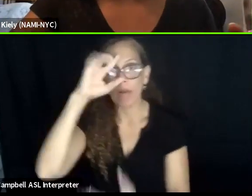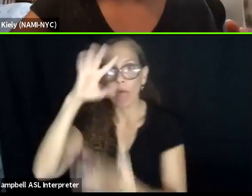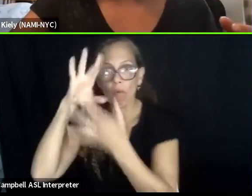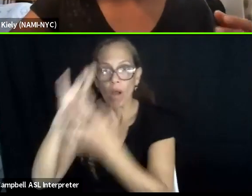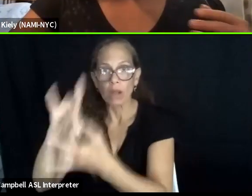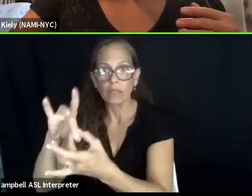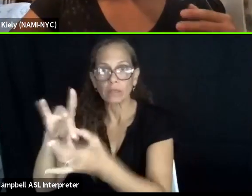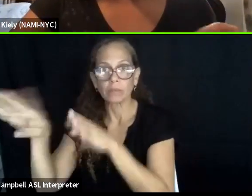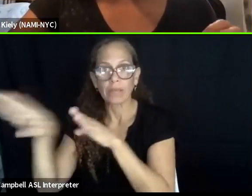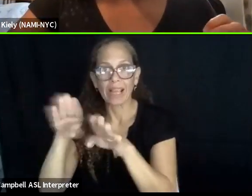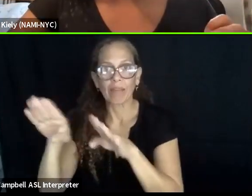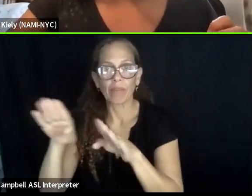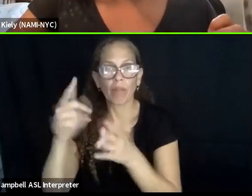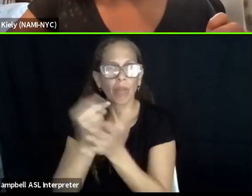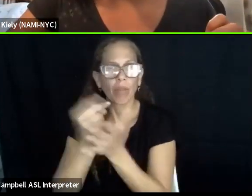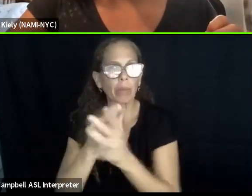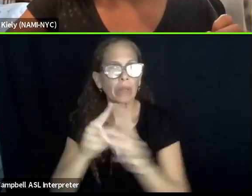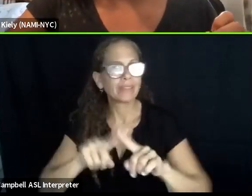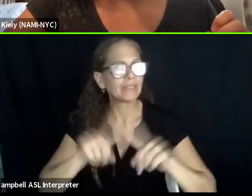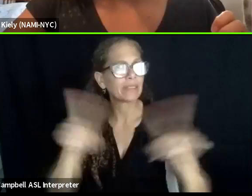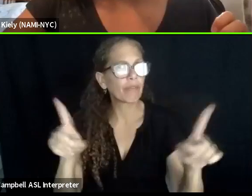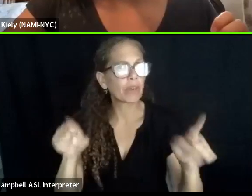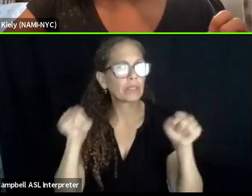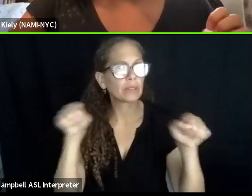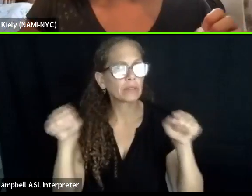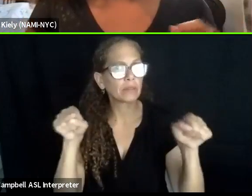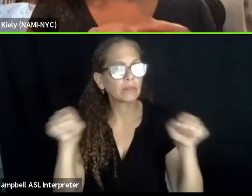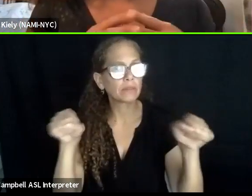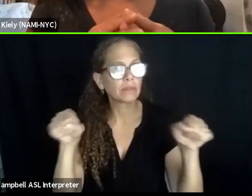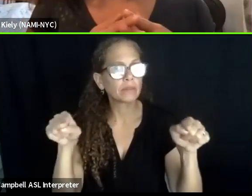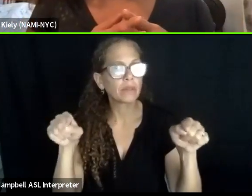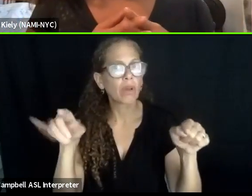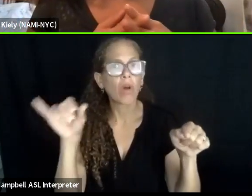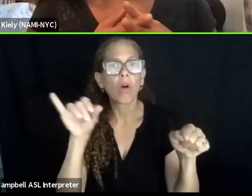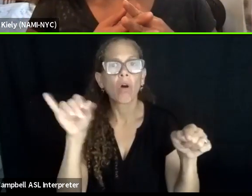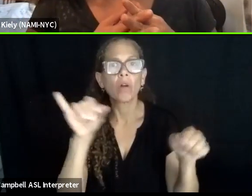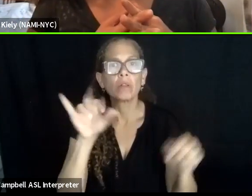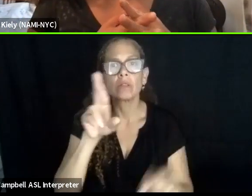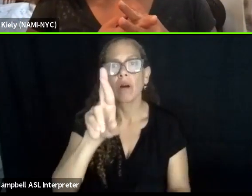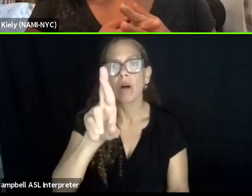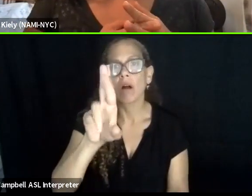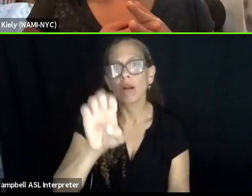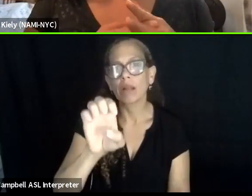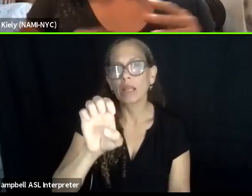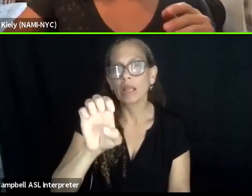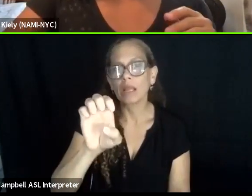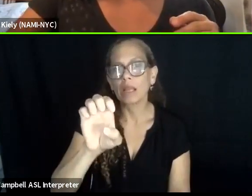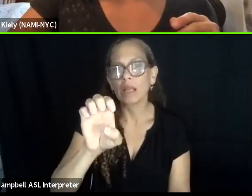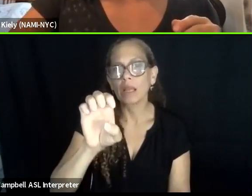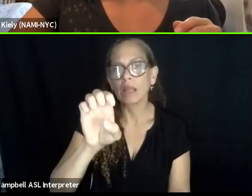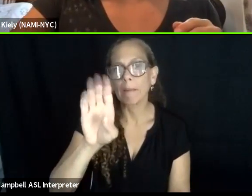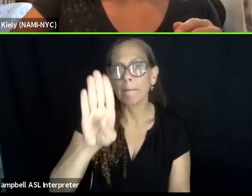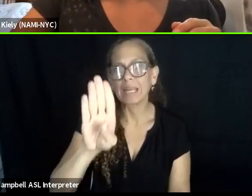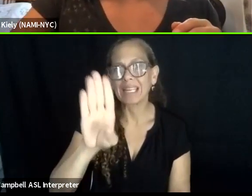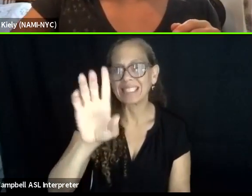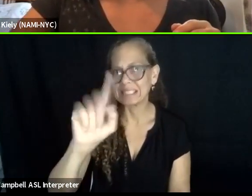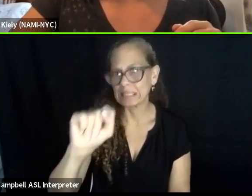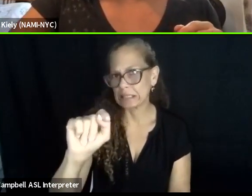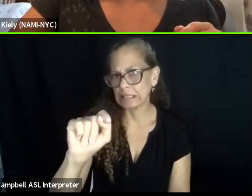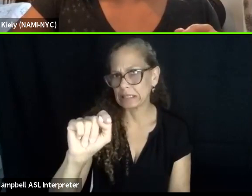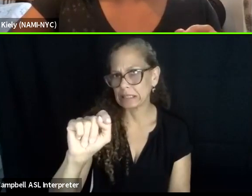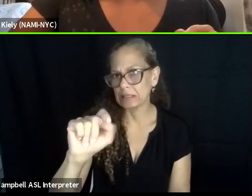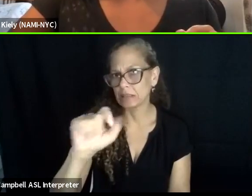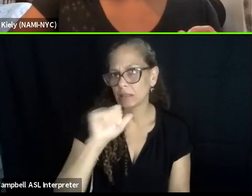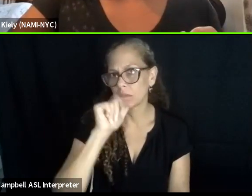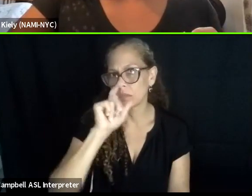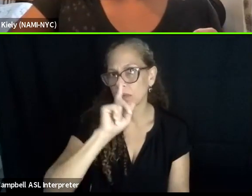behavioral therapy? And the person also asked about REBT, and I'm not sure if